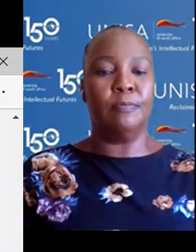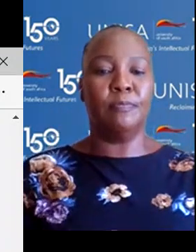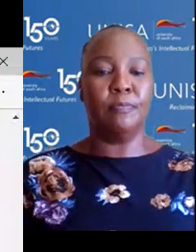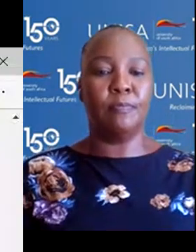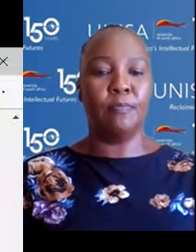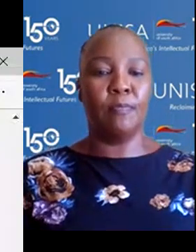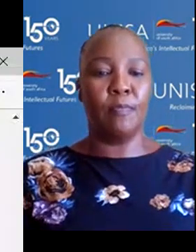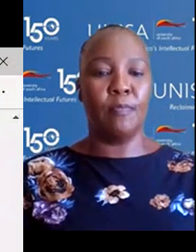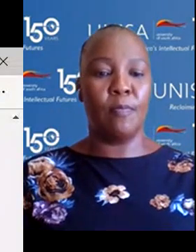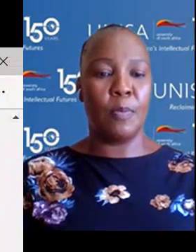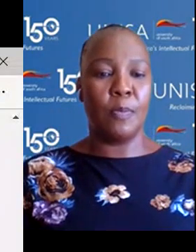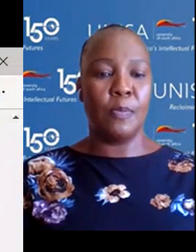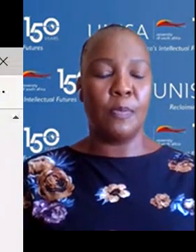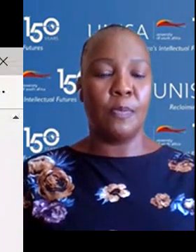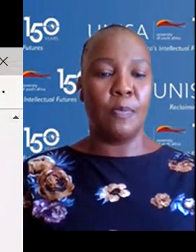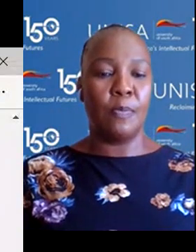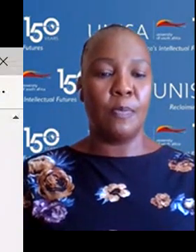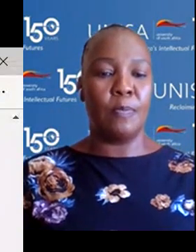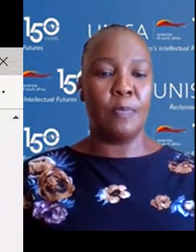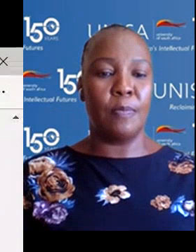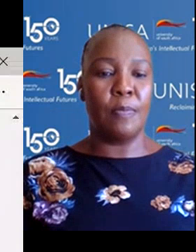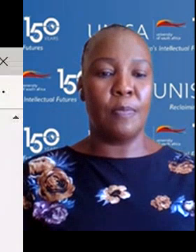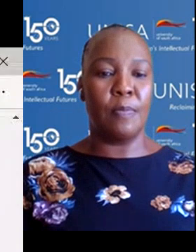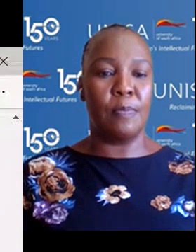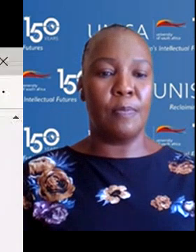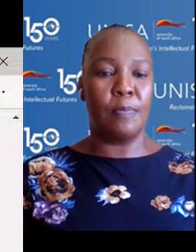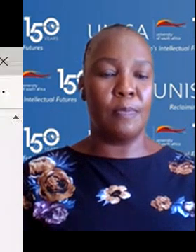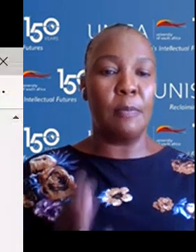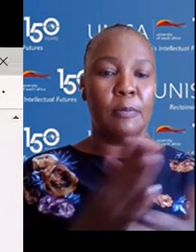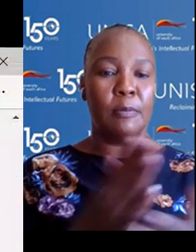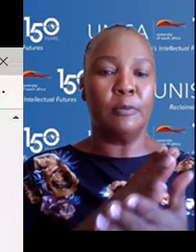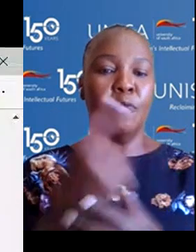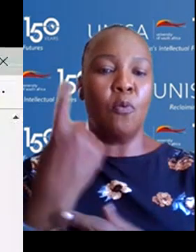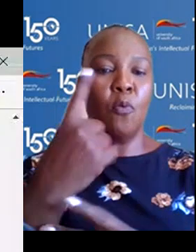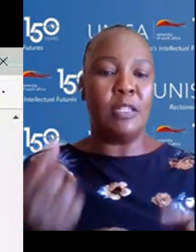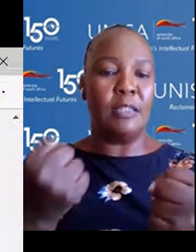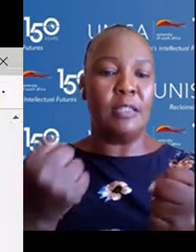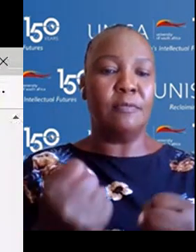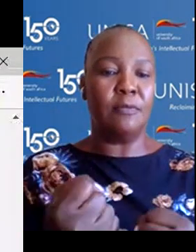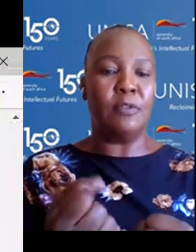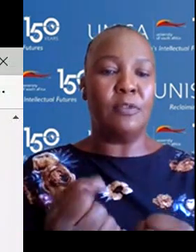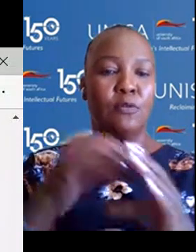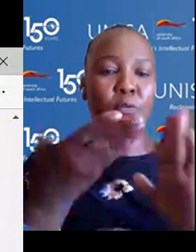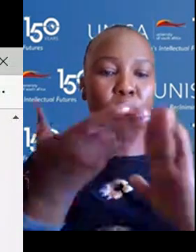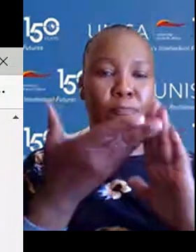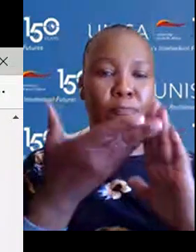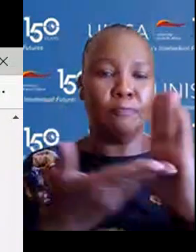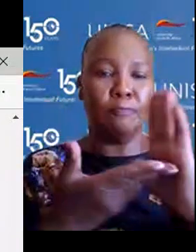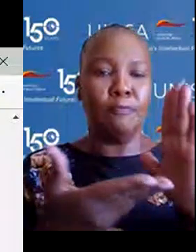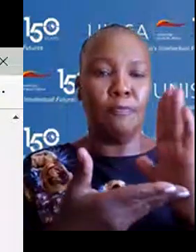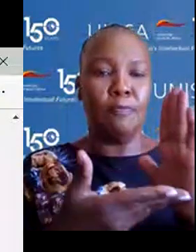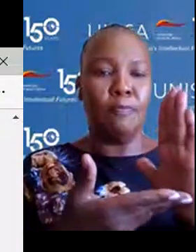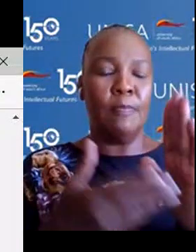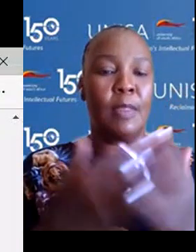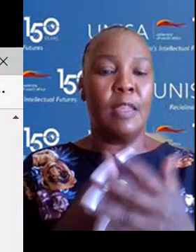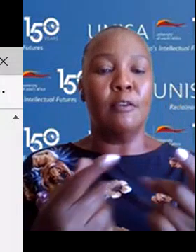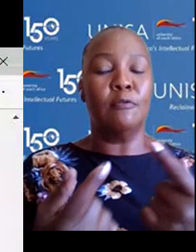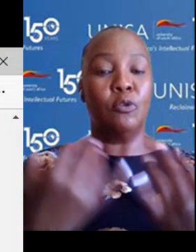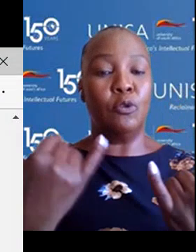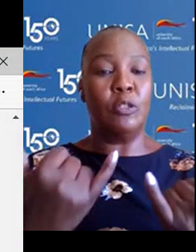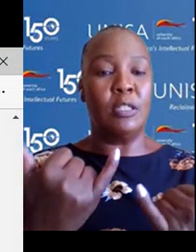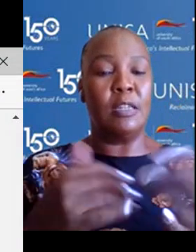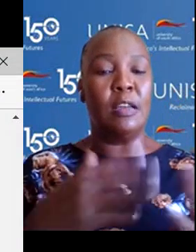links to all the different parts of OneDrive, including the steps itself. So this one you can do from today afterwards when you've